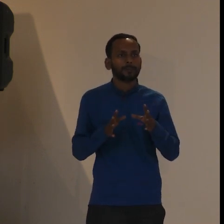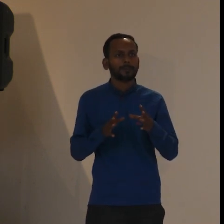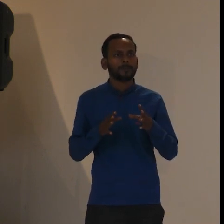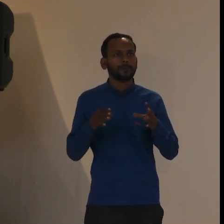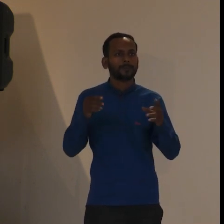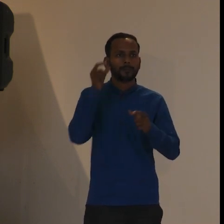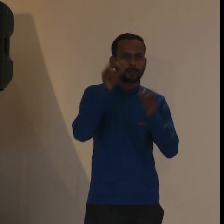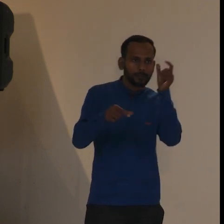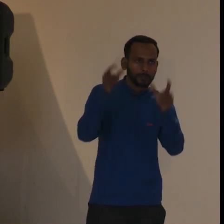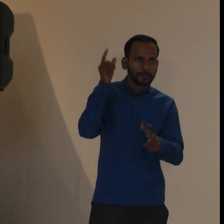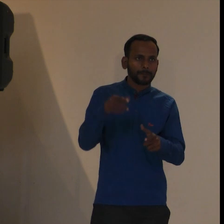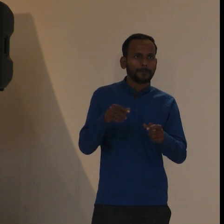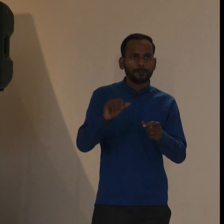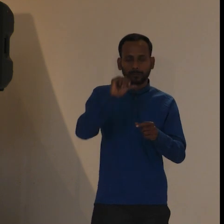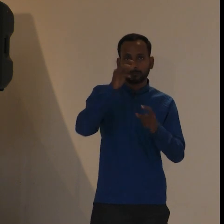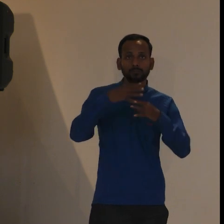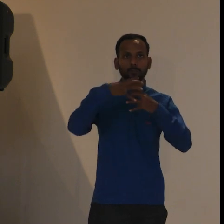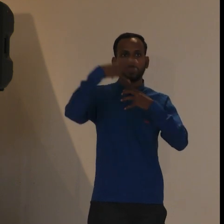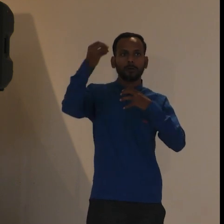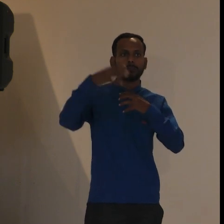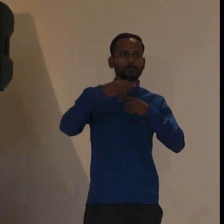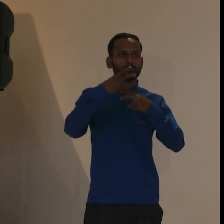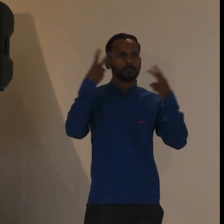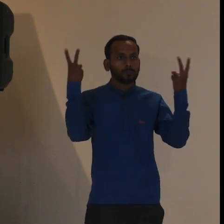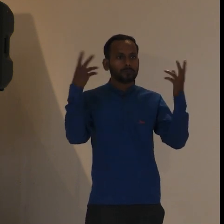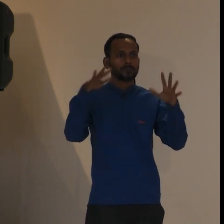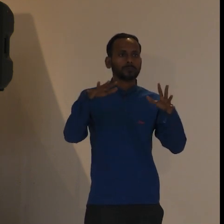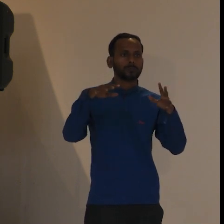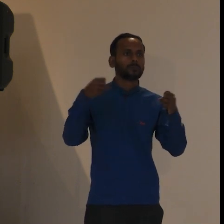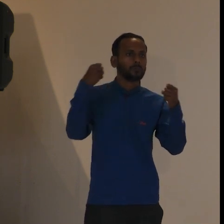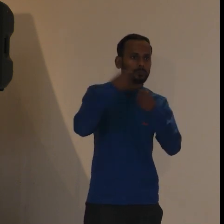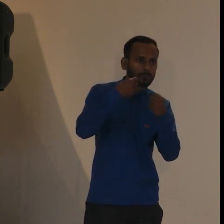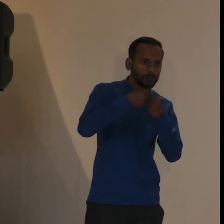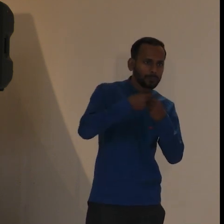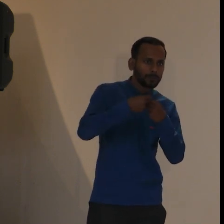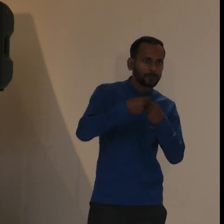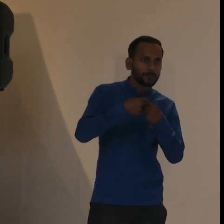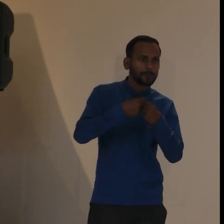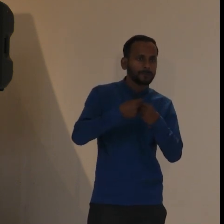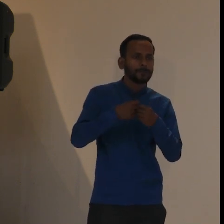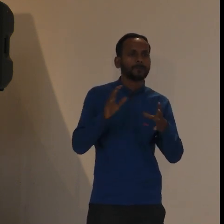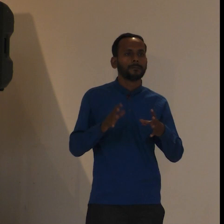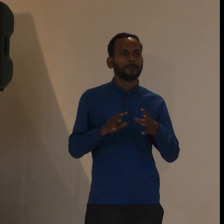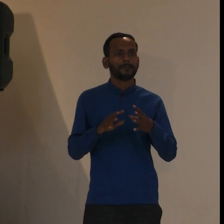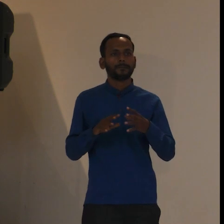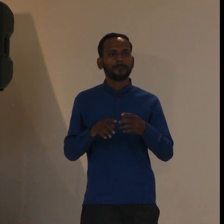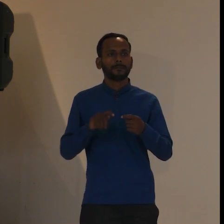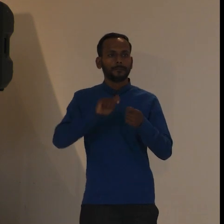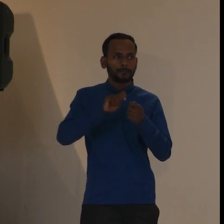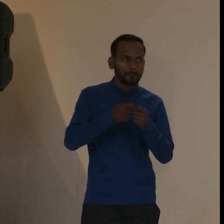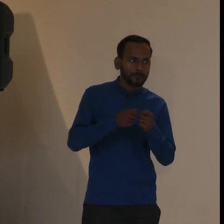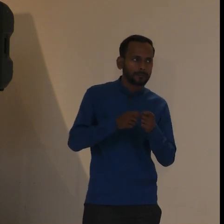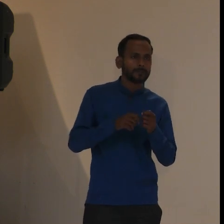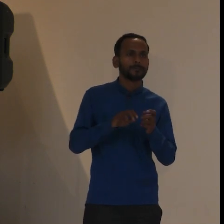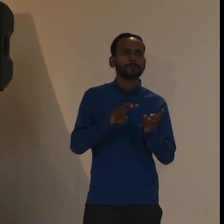There is this dominant narrative that in Indian Christianity or in Indian Christian art, or let's say the art and